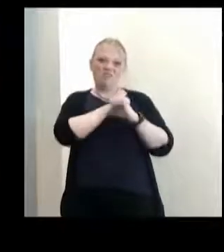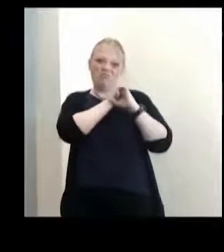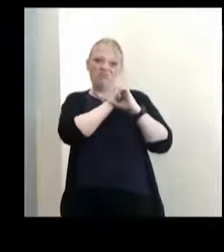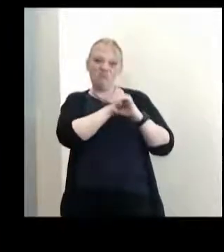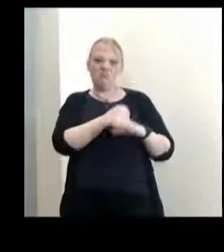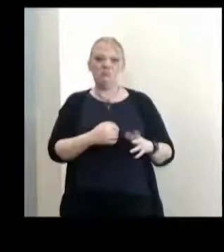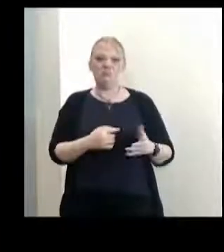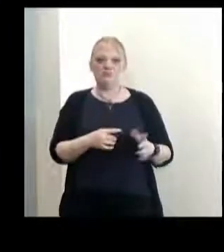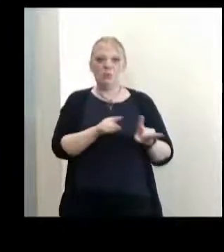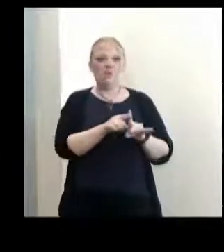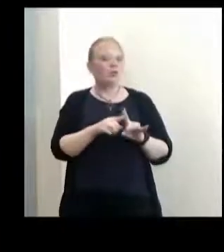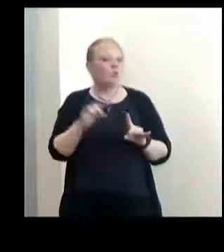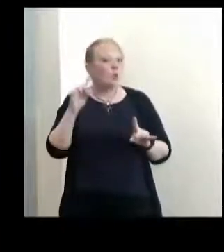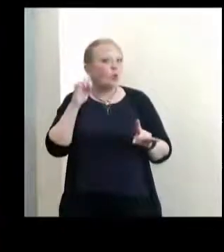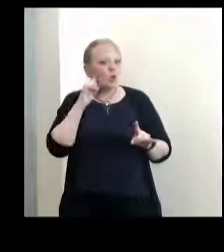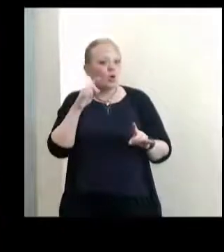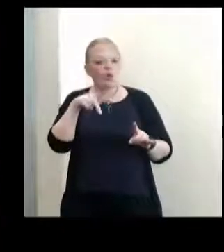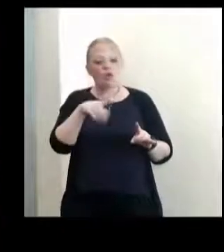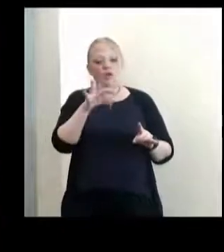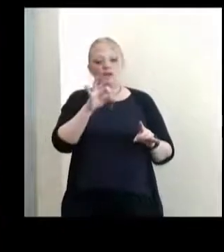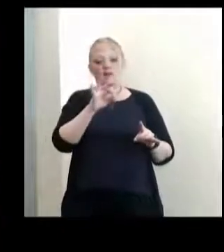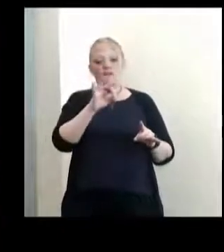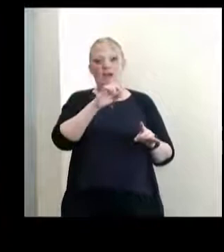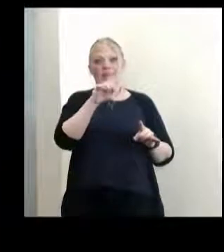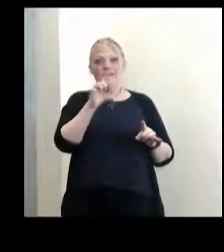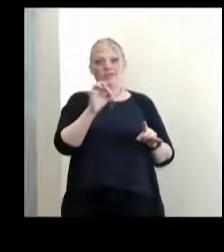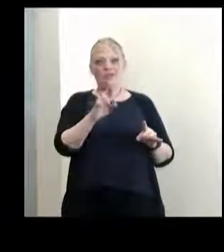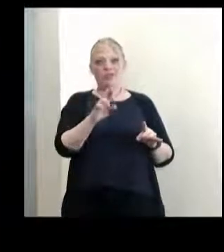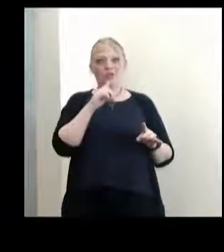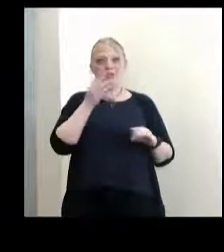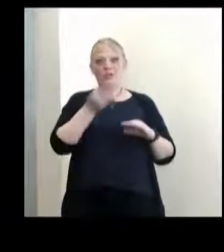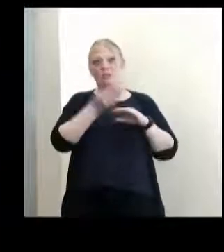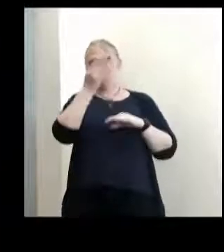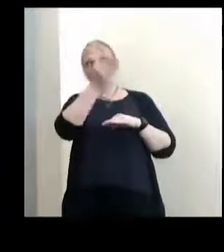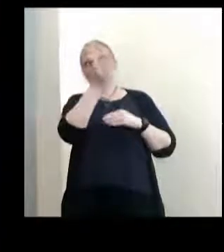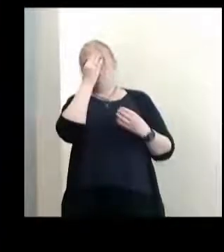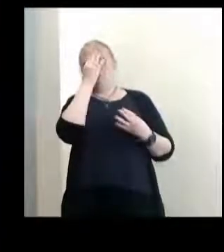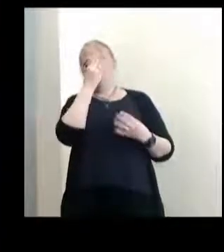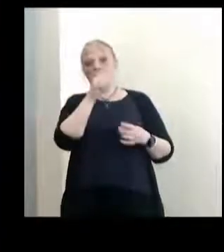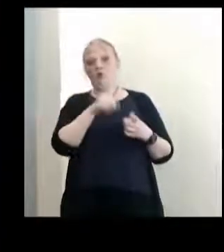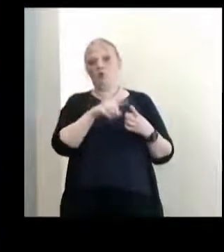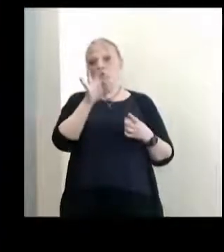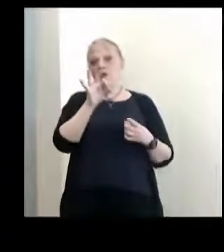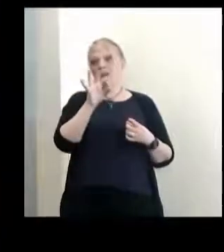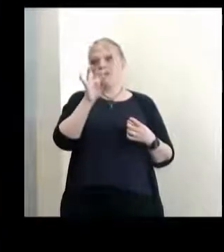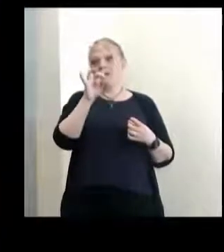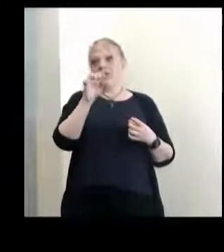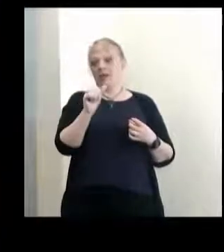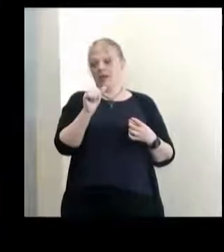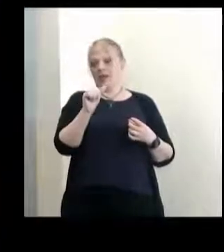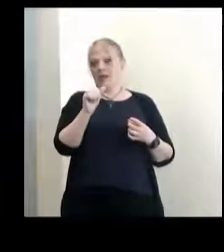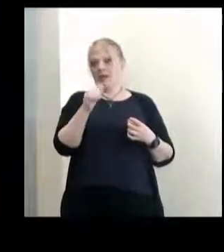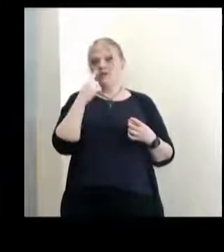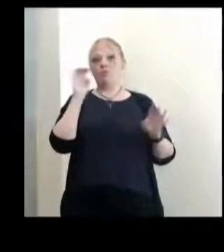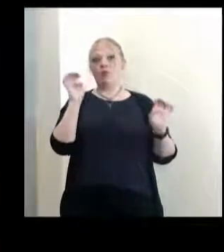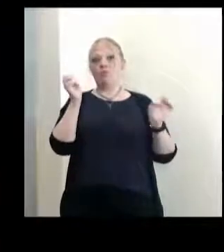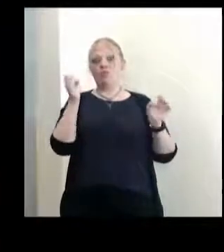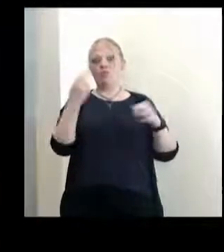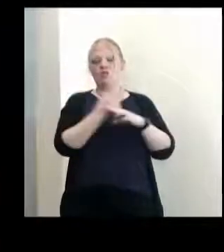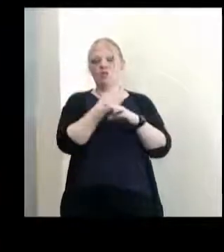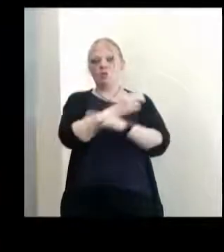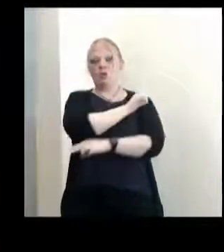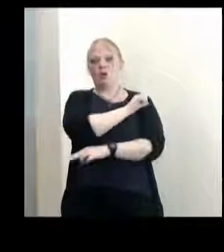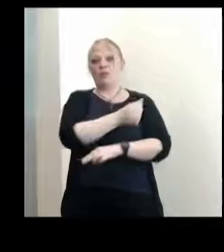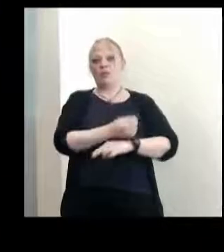We've also heard that Pfizer is submitting data to the FDA to get emergency use authorization